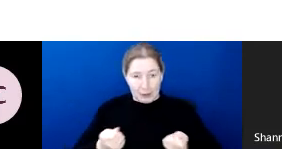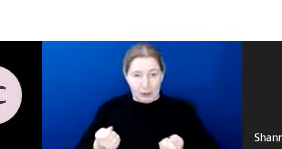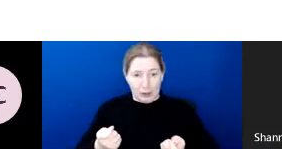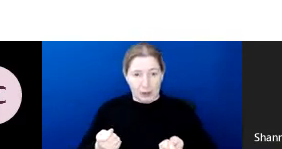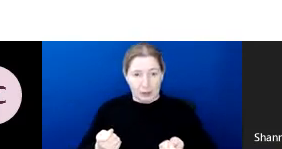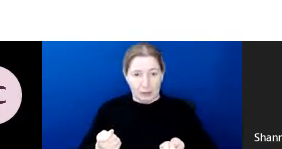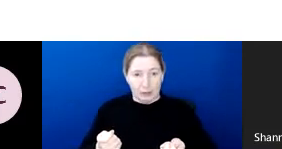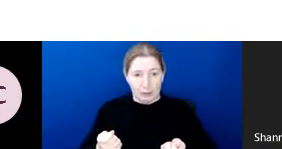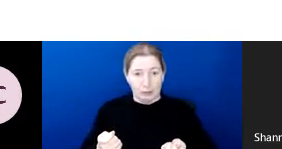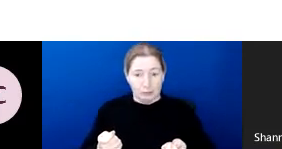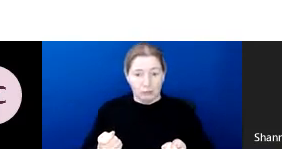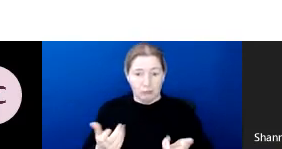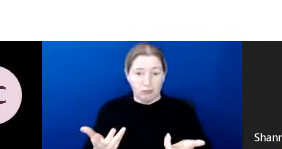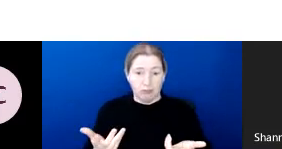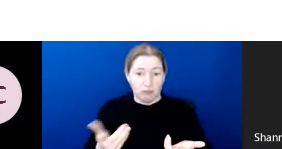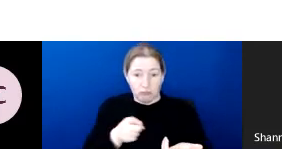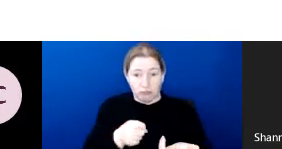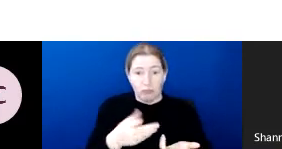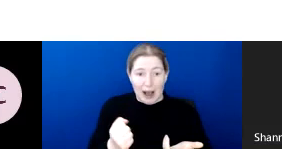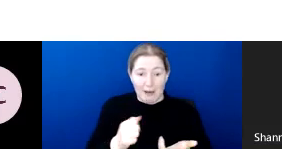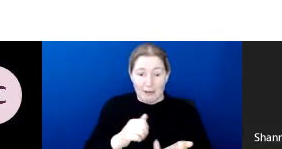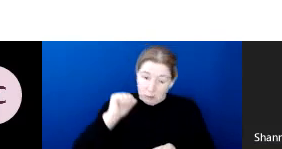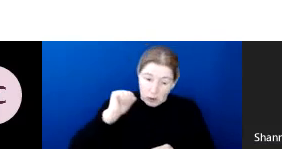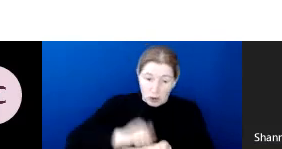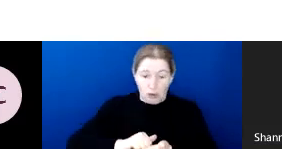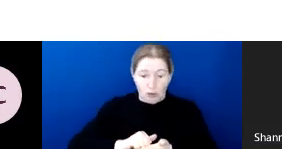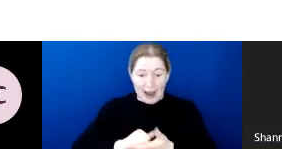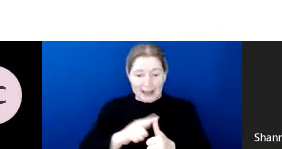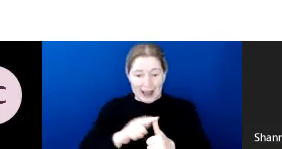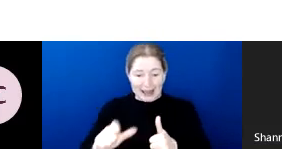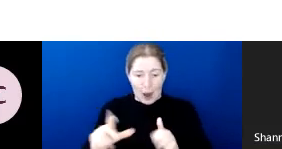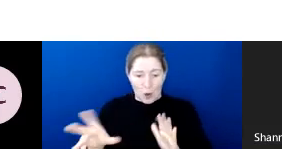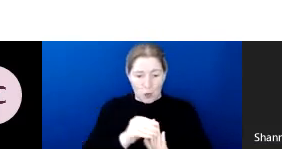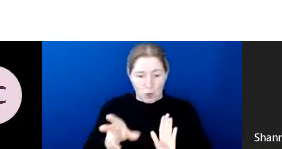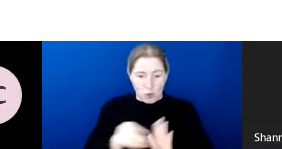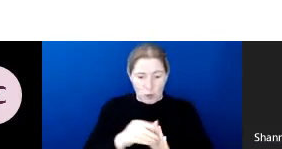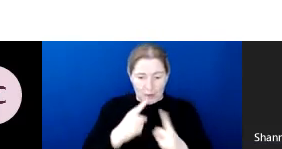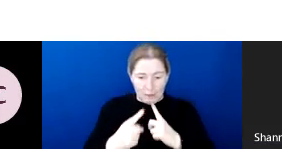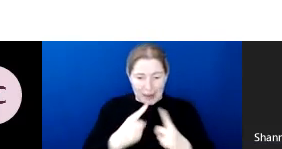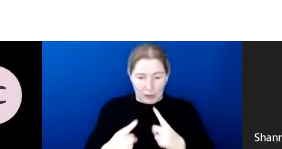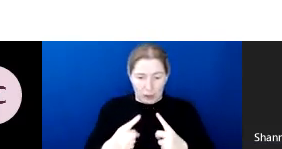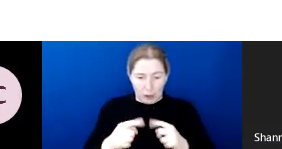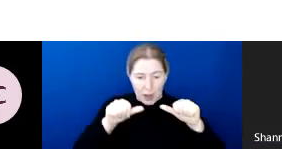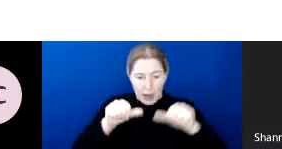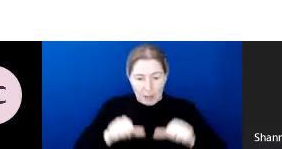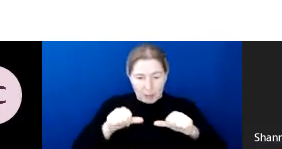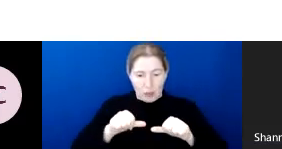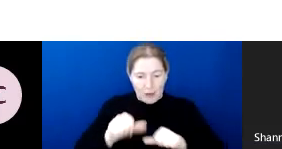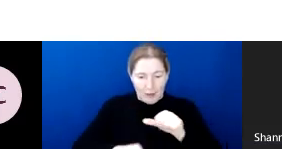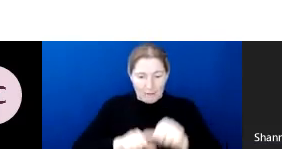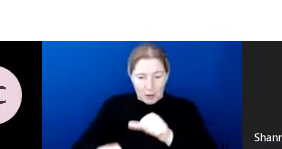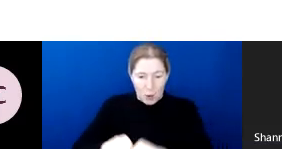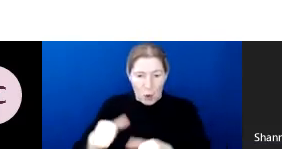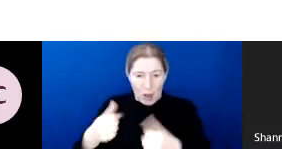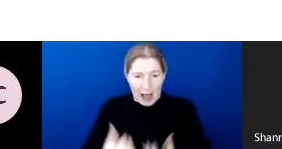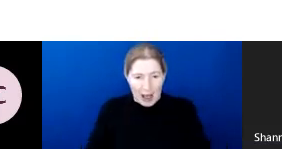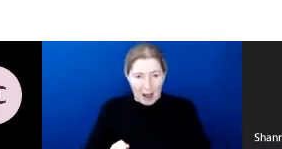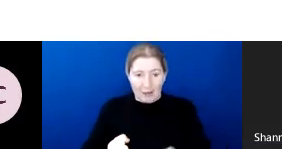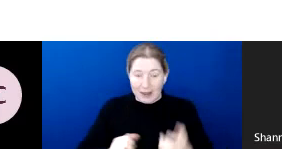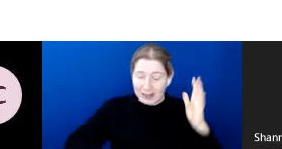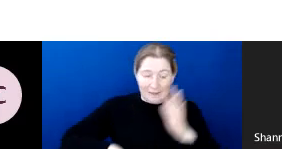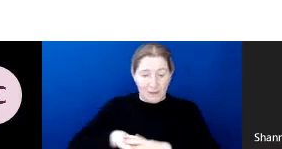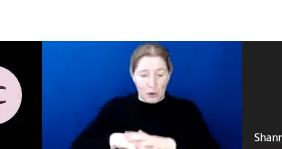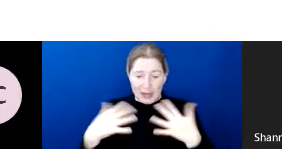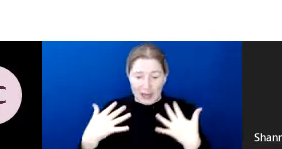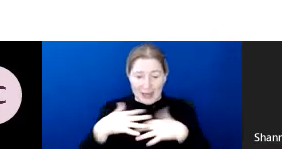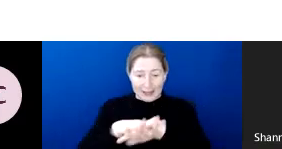management? Yeah, you get correct account posting, you have the approval flow set up. It's fully integrated in Business Central,